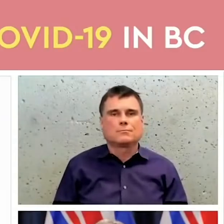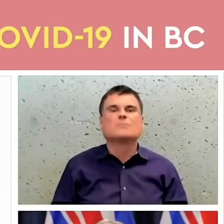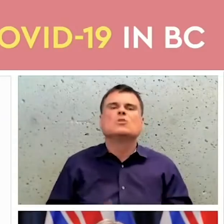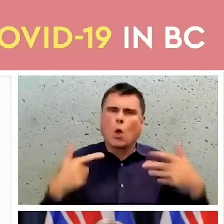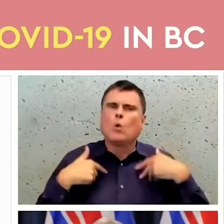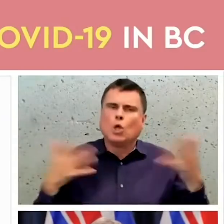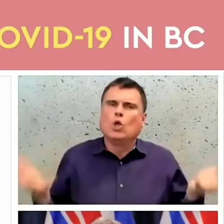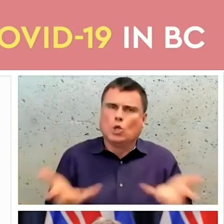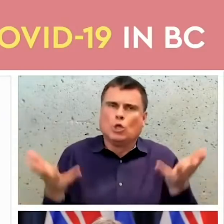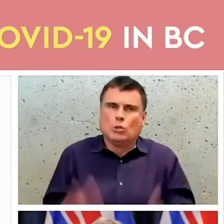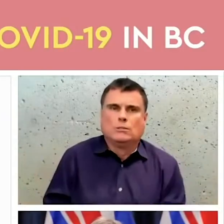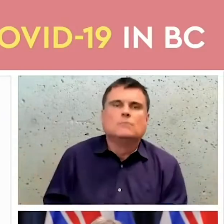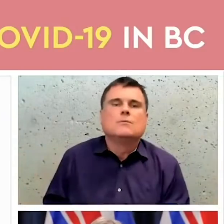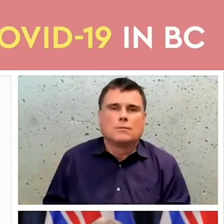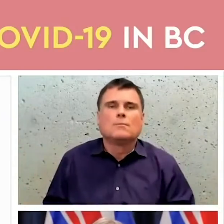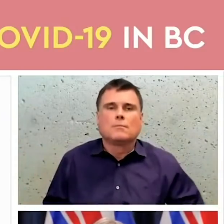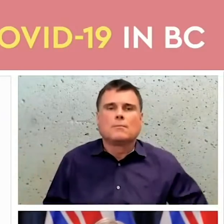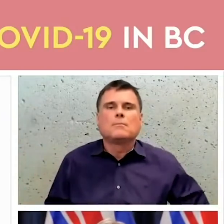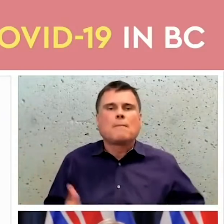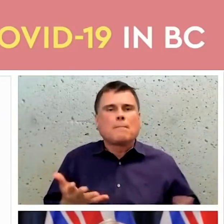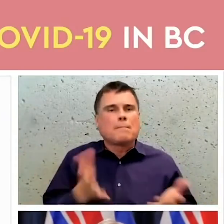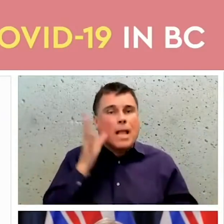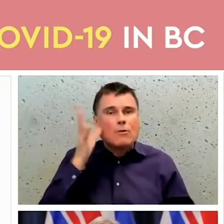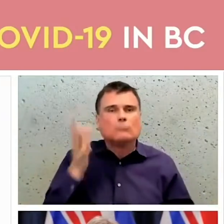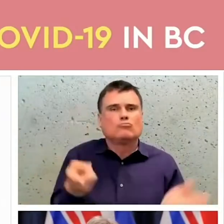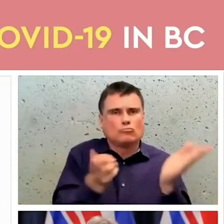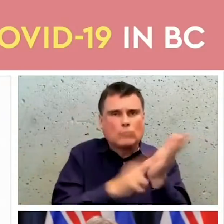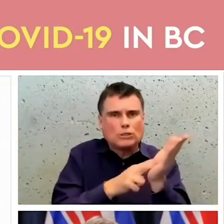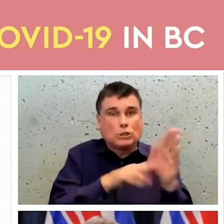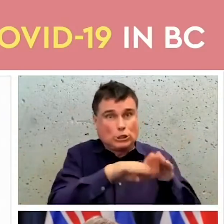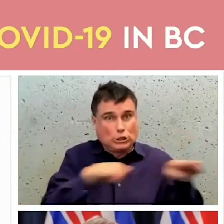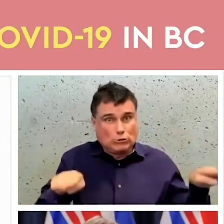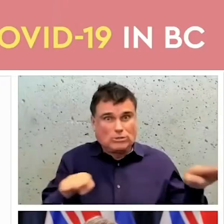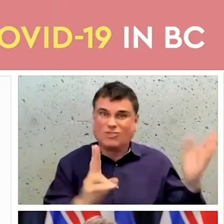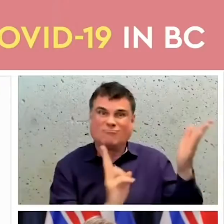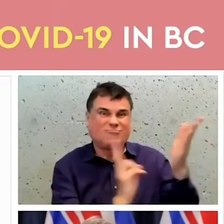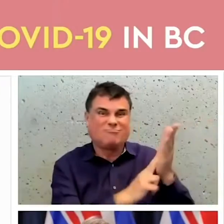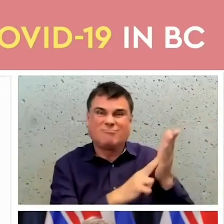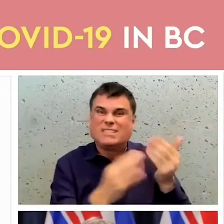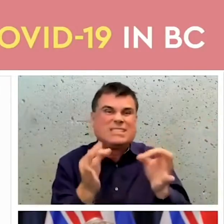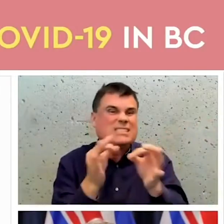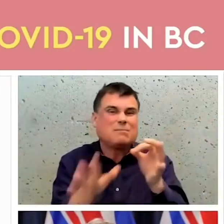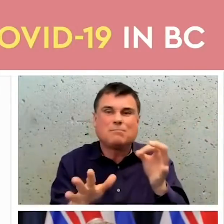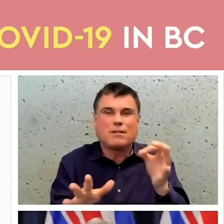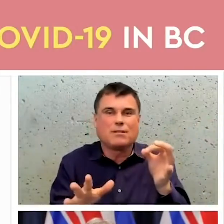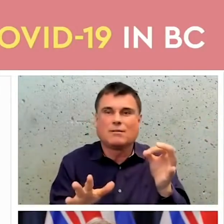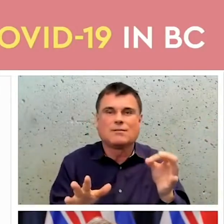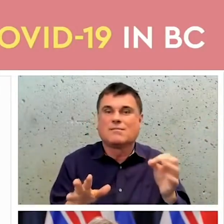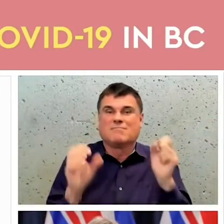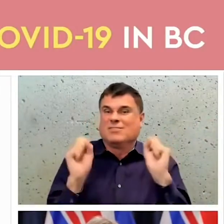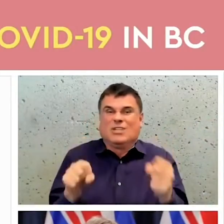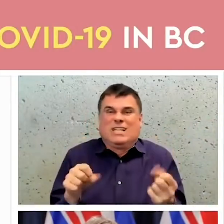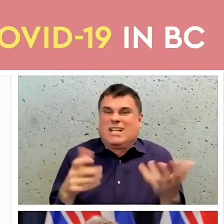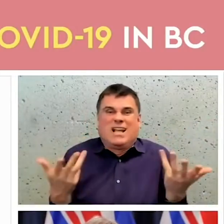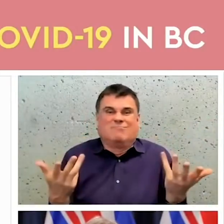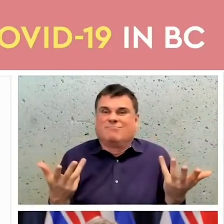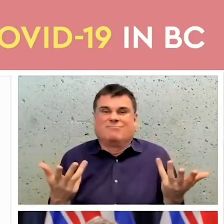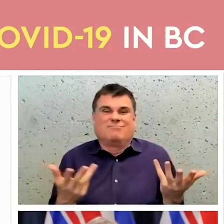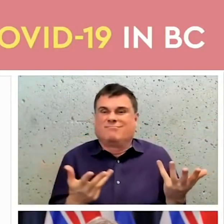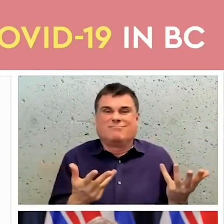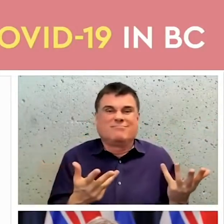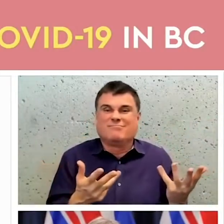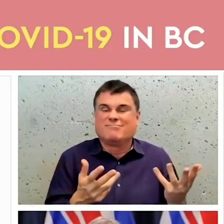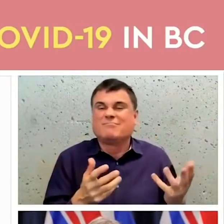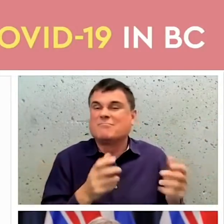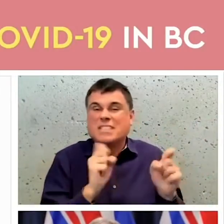It's fabulous. It will allow them to get an invite through email or or text, and they will then be able to